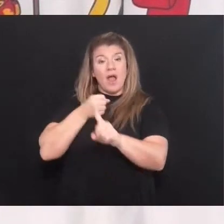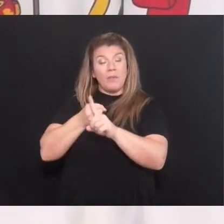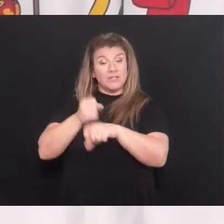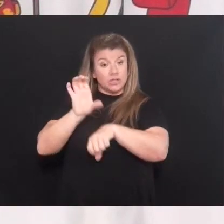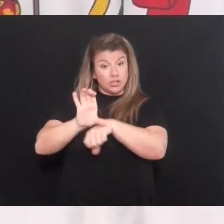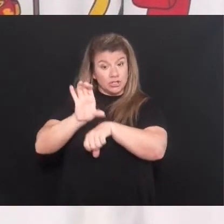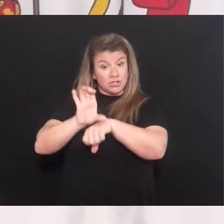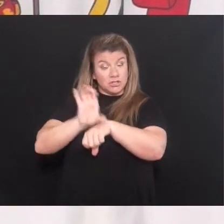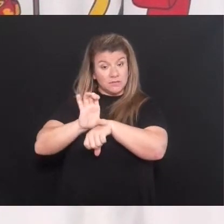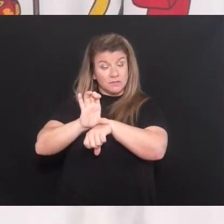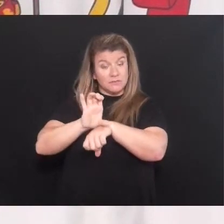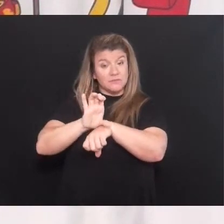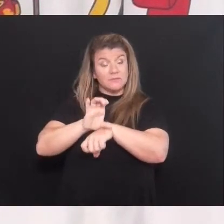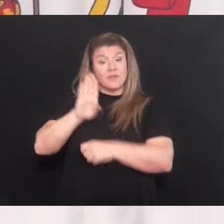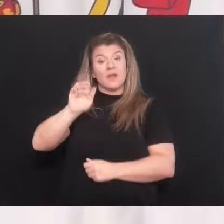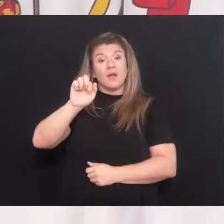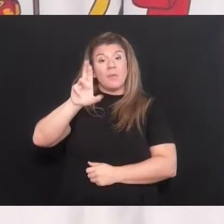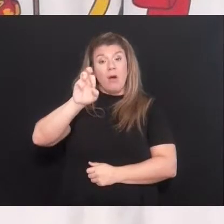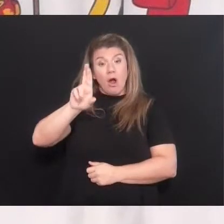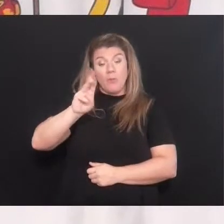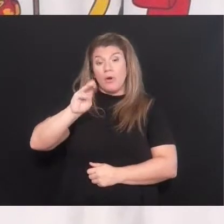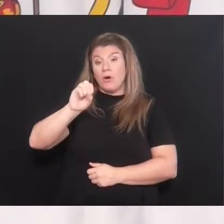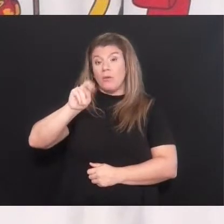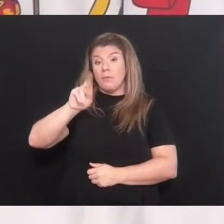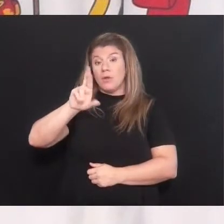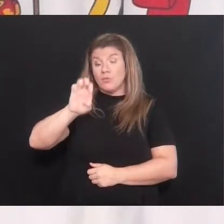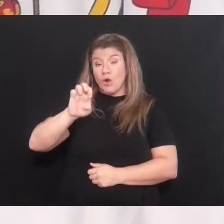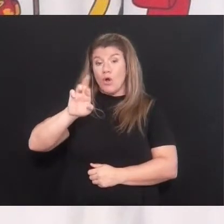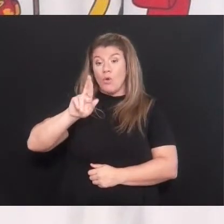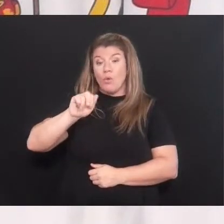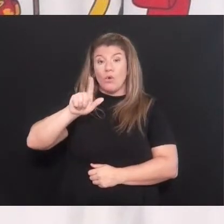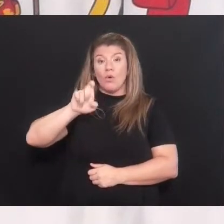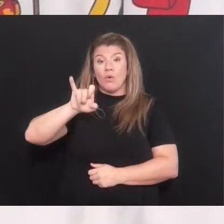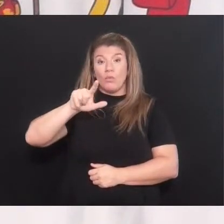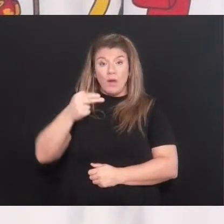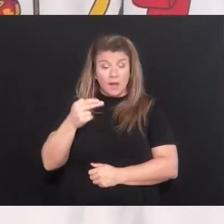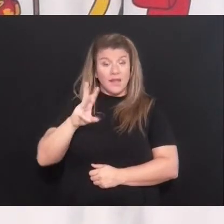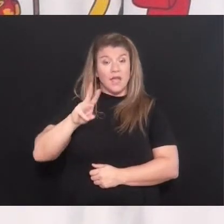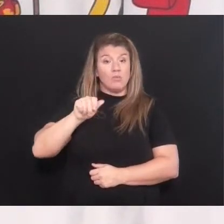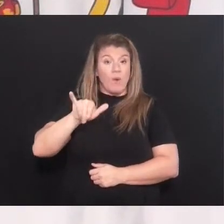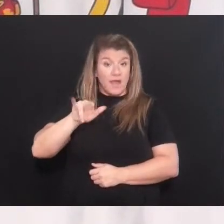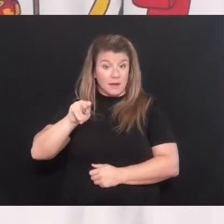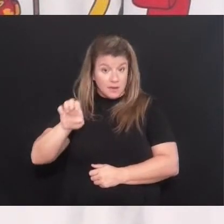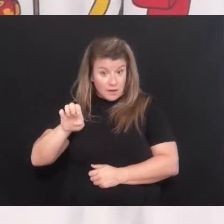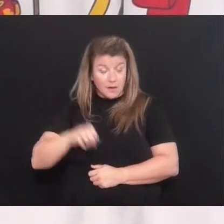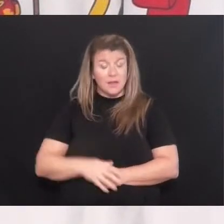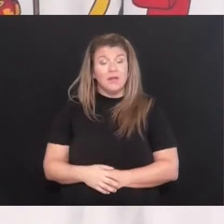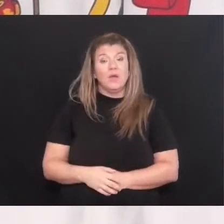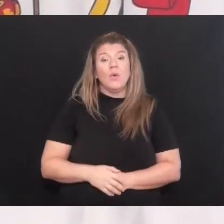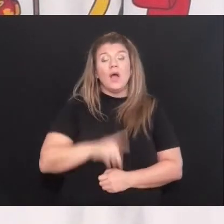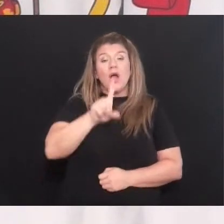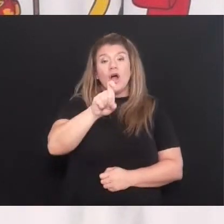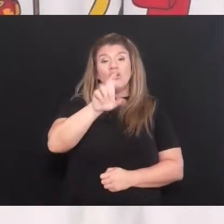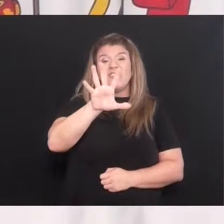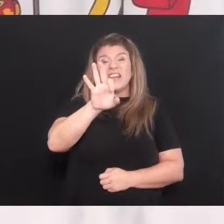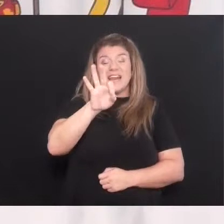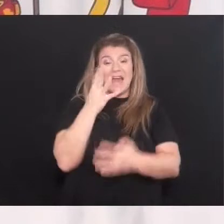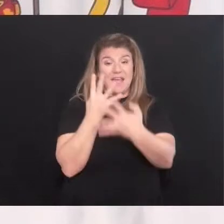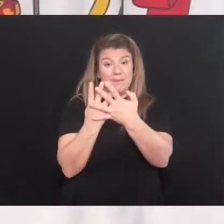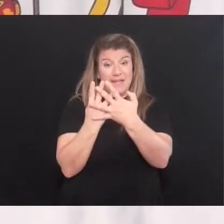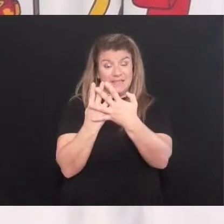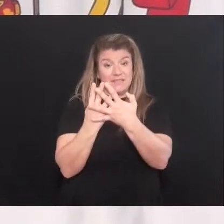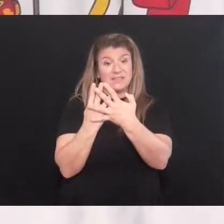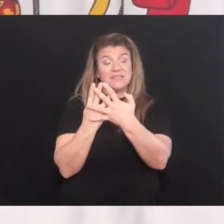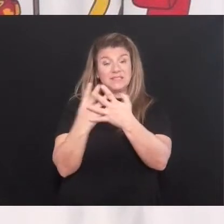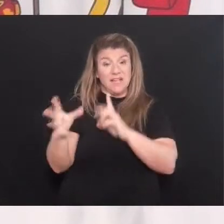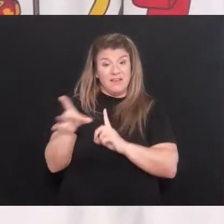churches. That's Barber, Monroe, Raleigh, and Wayne counties. We have 159 inmates that are infected